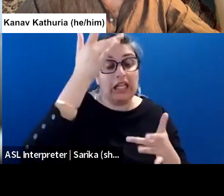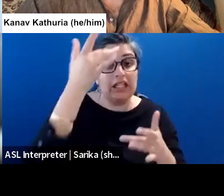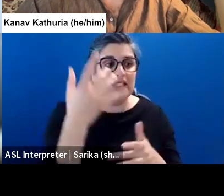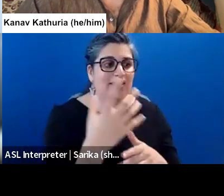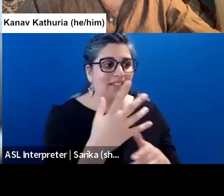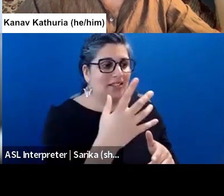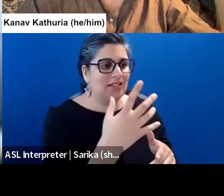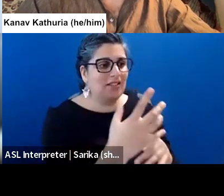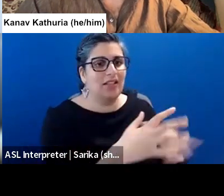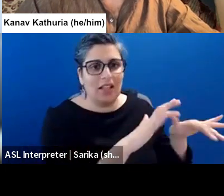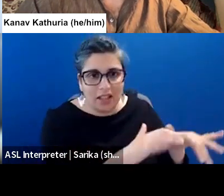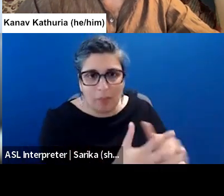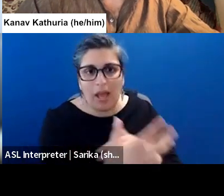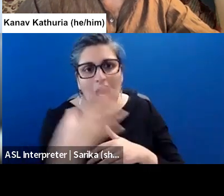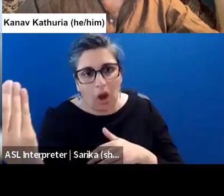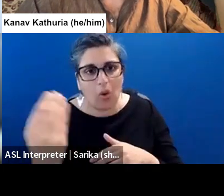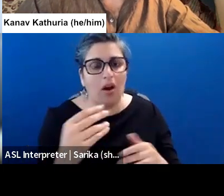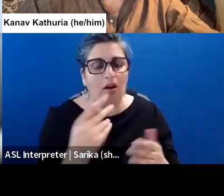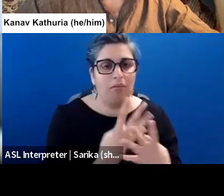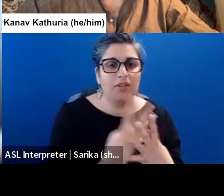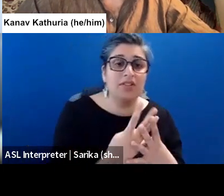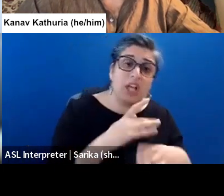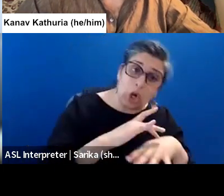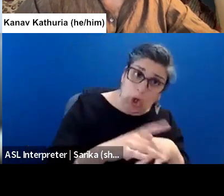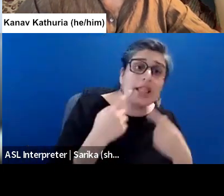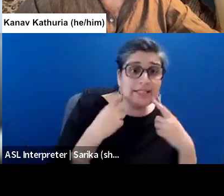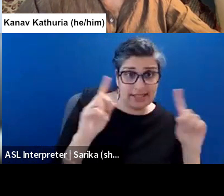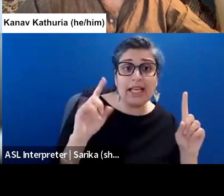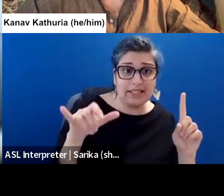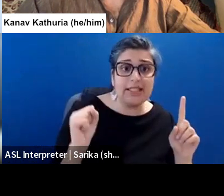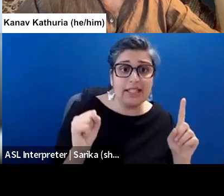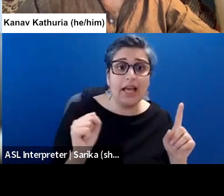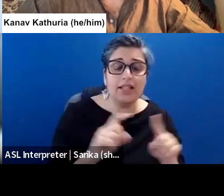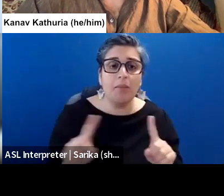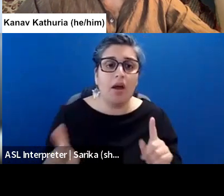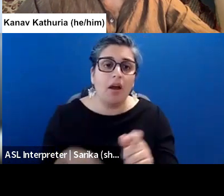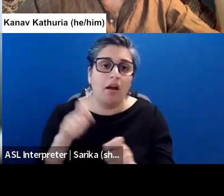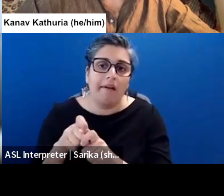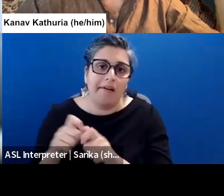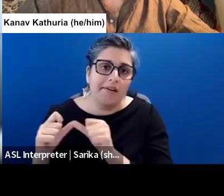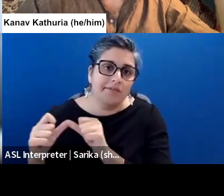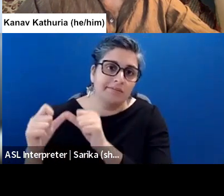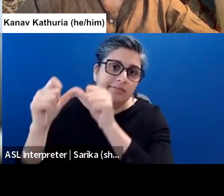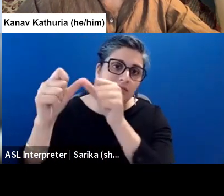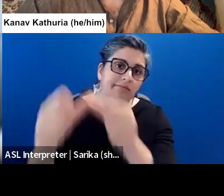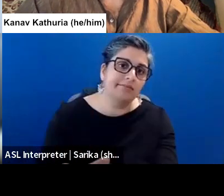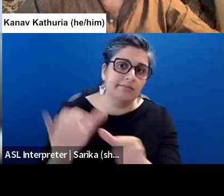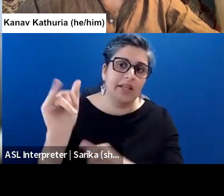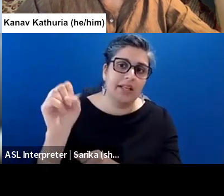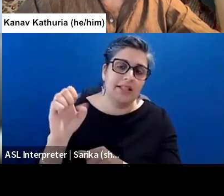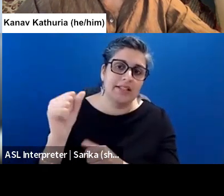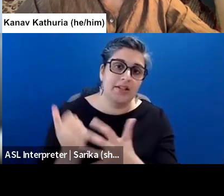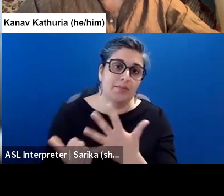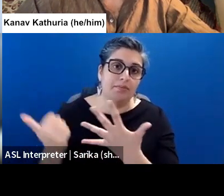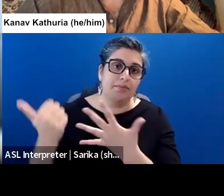prisons. We had some early successes in those cases, but especially as time went on and the cases made their way up